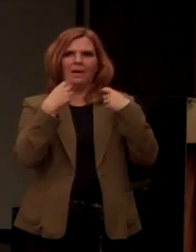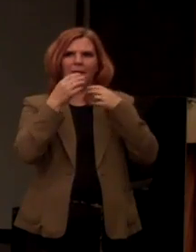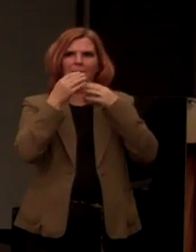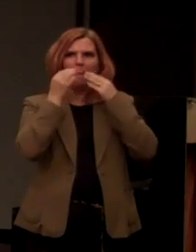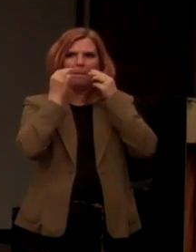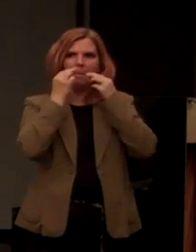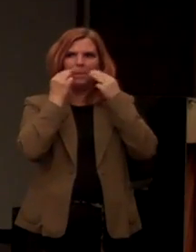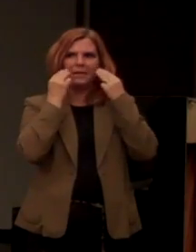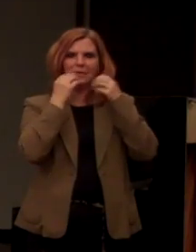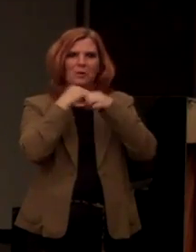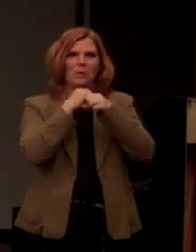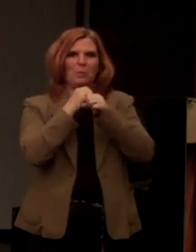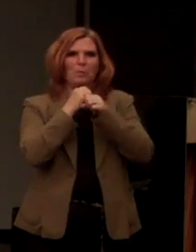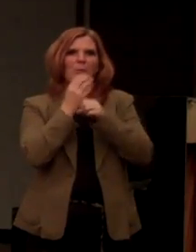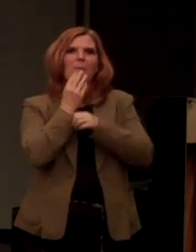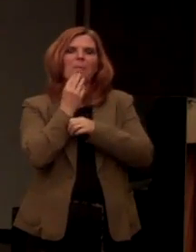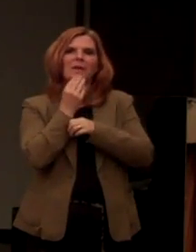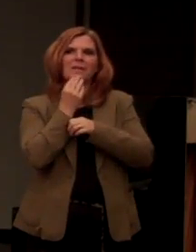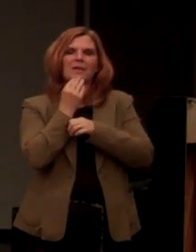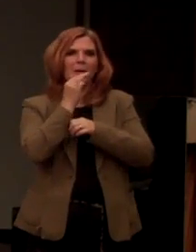not Chinese.